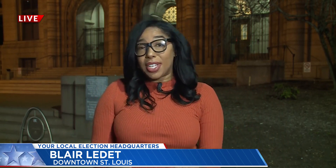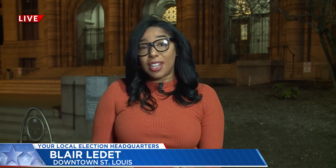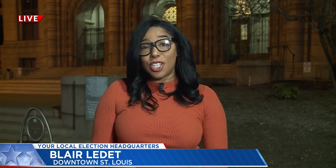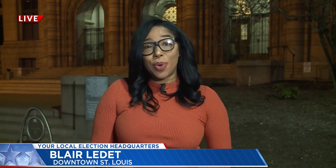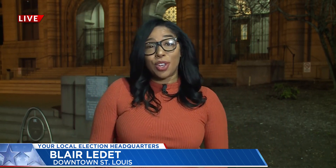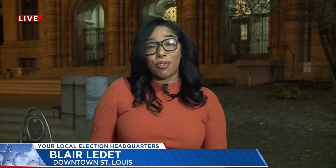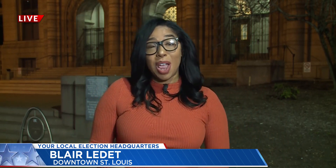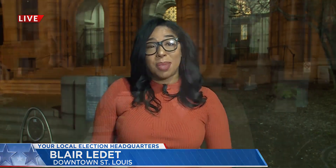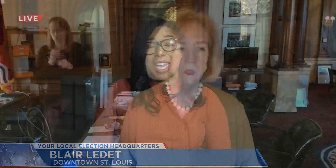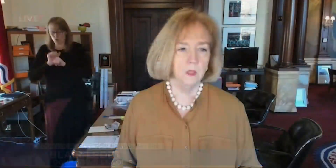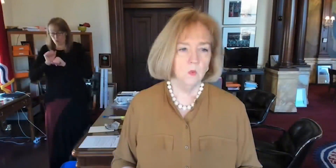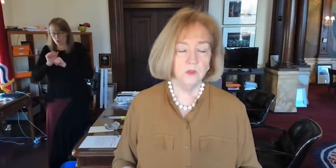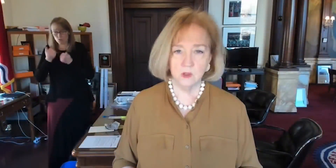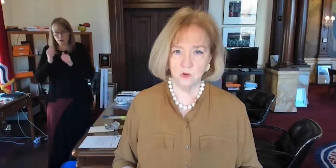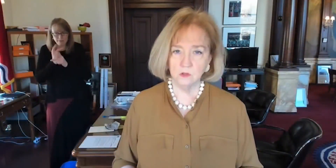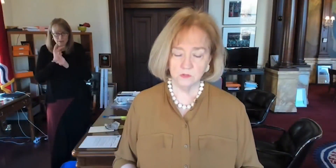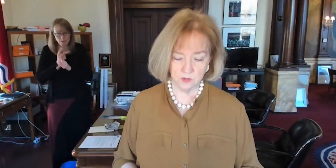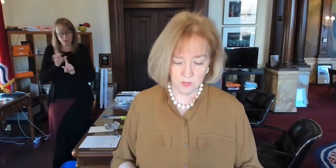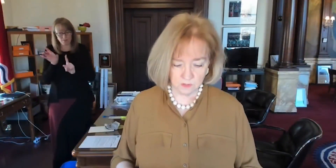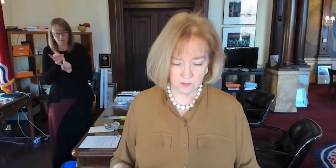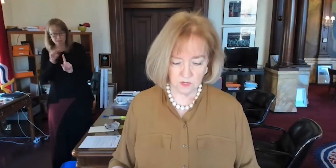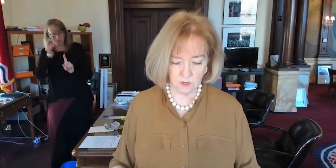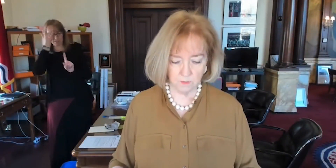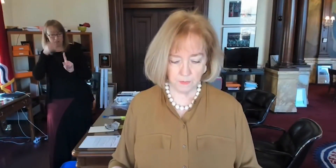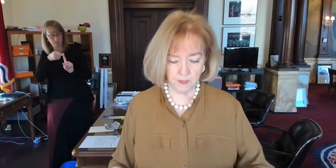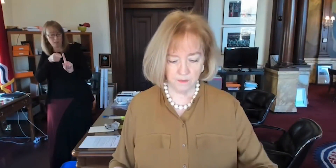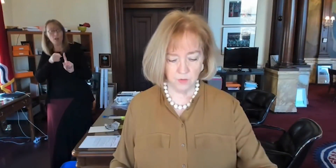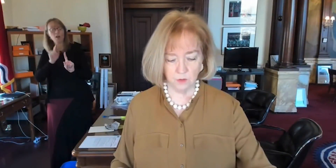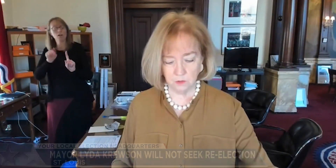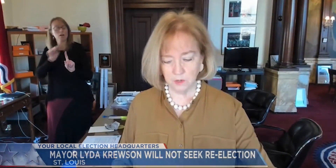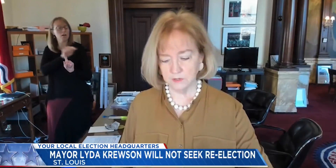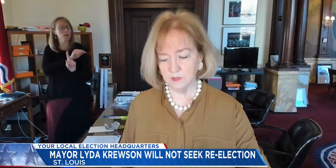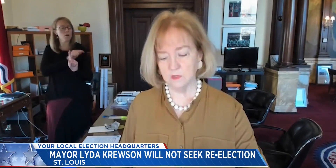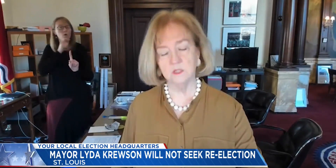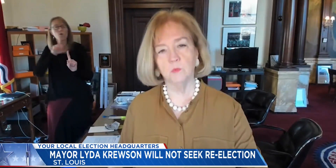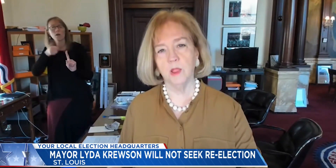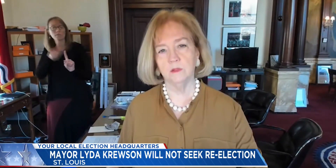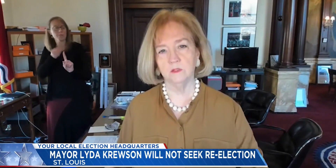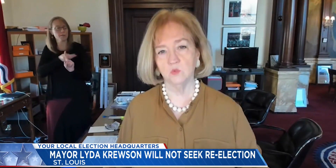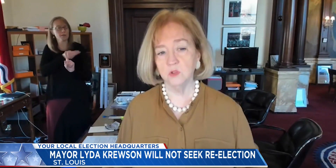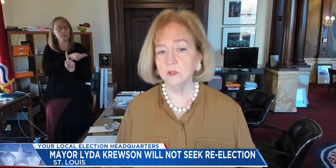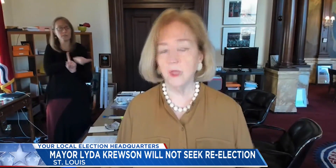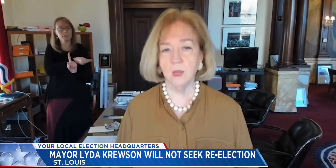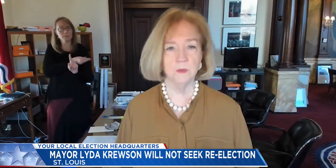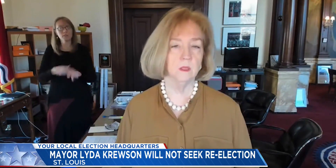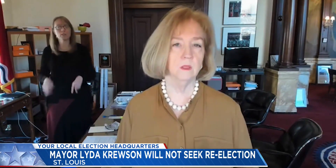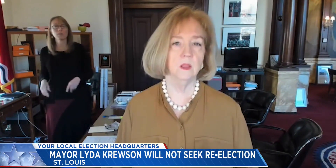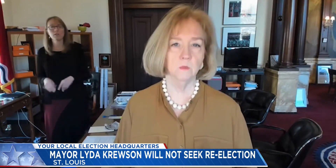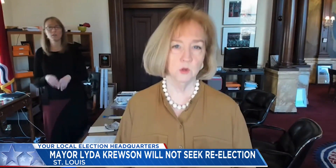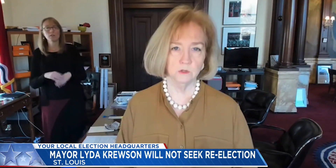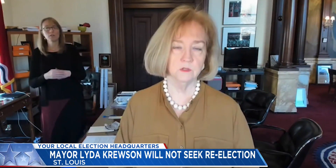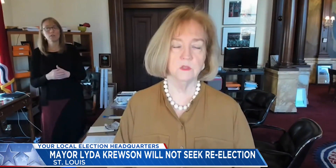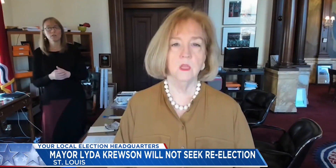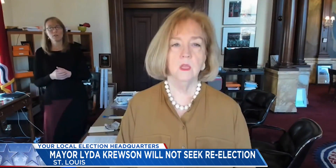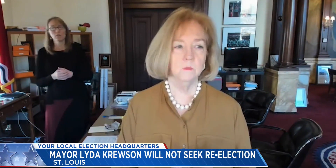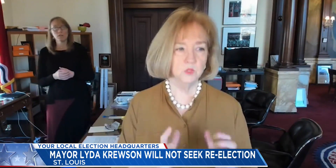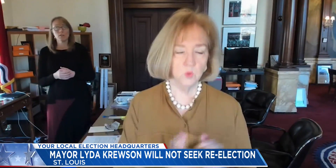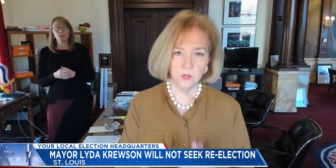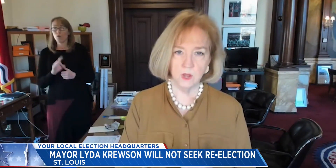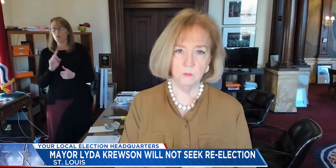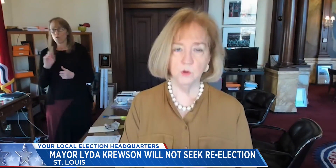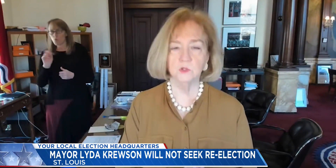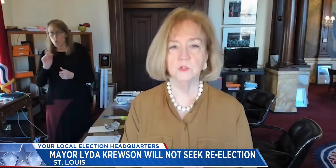after discussion with her family and after recently turning 68 years old, she says it is time to look to the future. Now, Mayor Krewson was elected